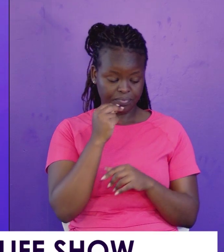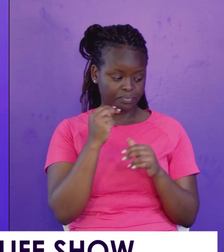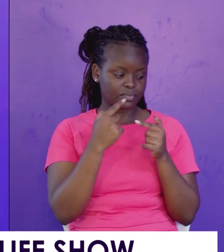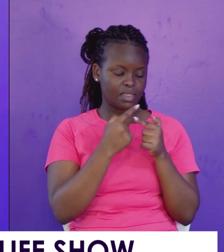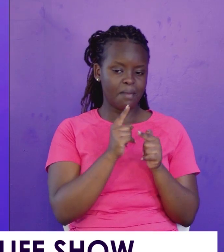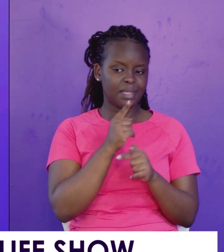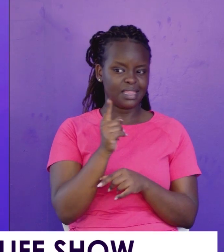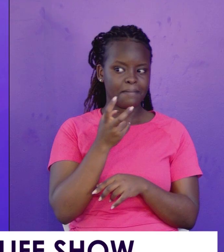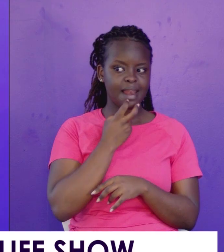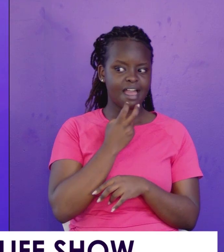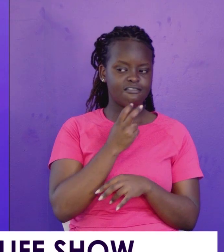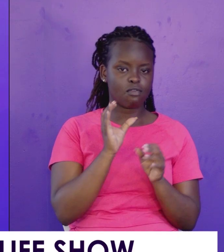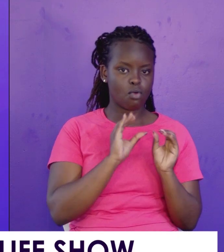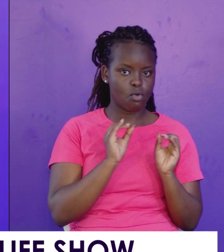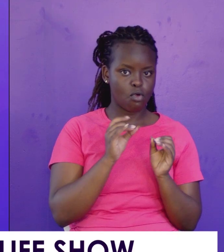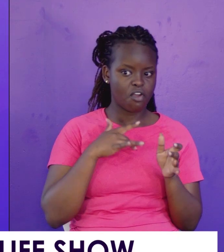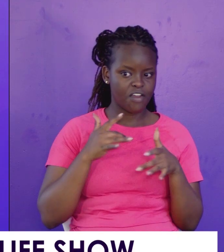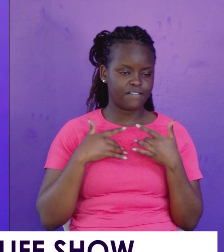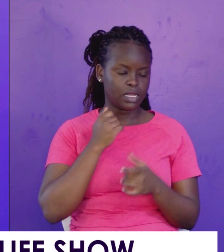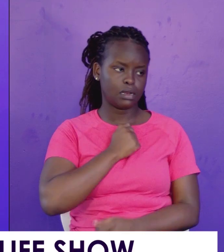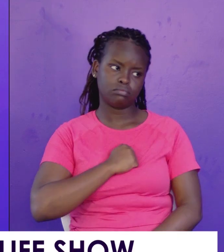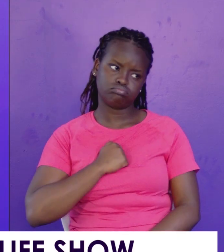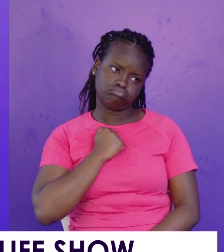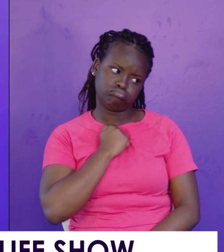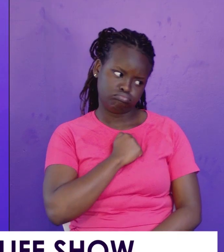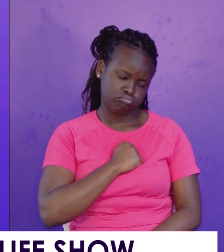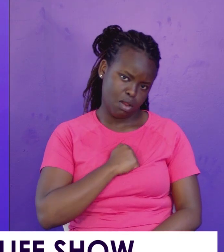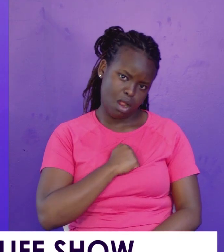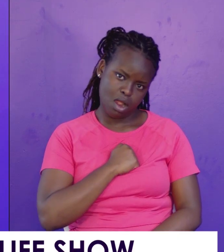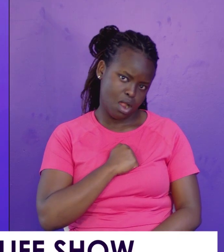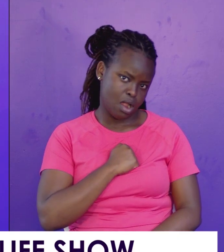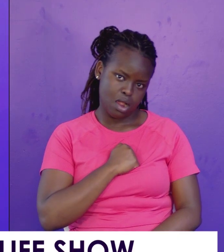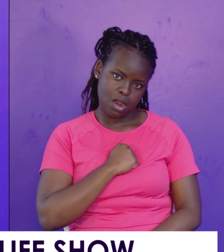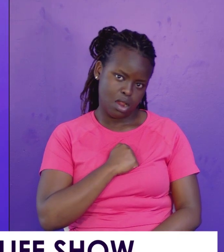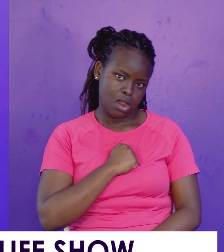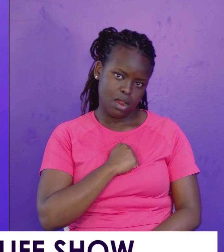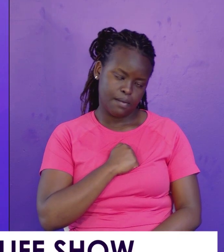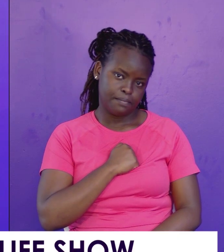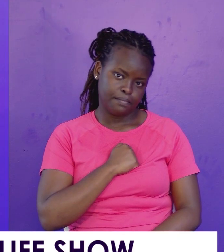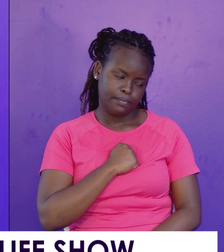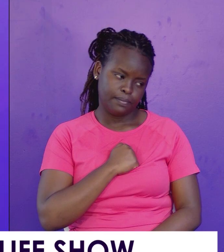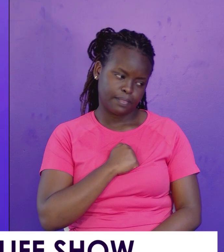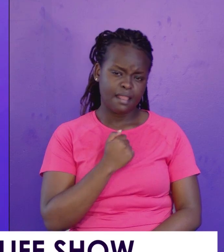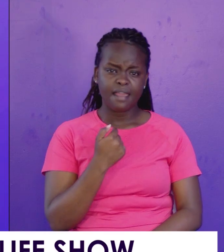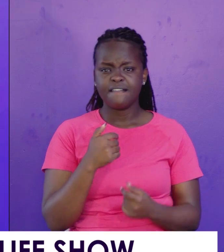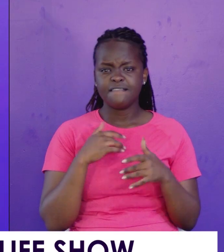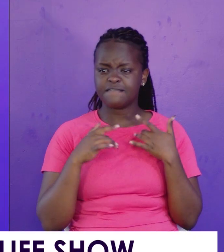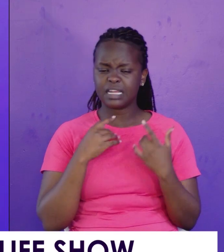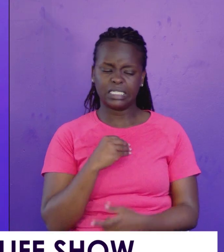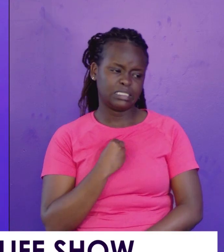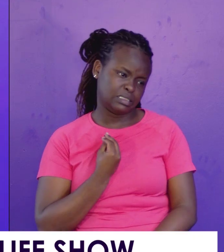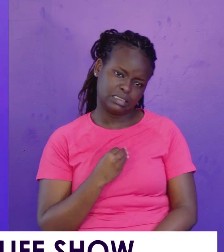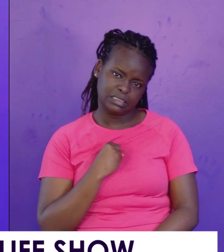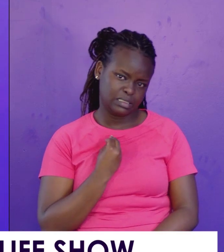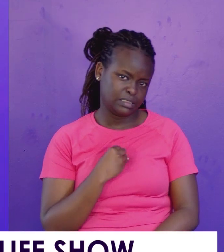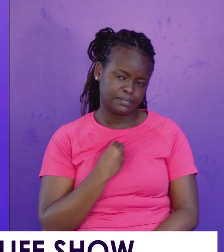them laughing, they felt sympathetic. They were like, oh, yeah, you know, like they were sorry for me. And that's not the reaction I wanted.